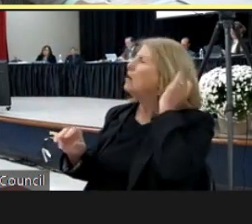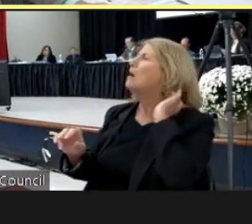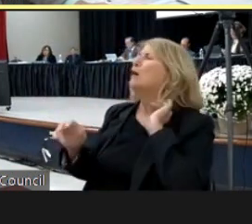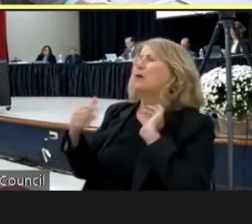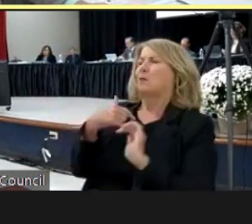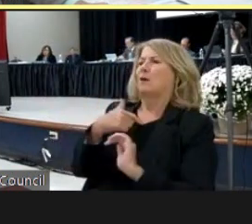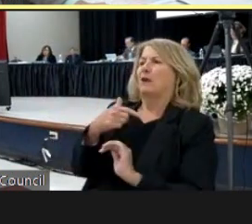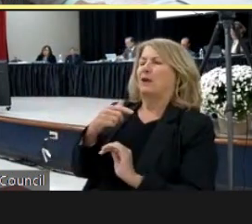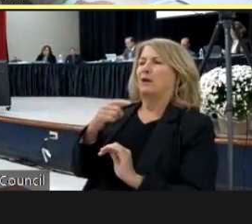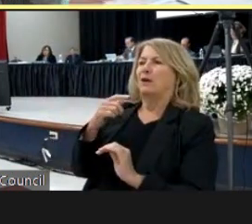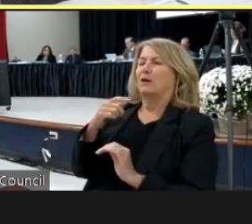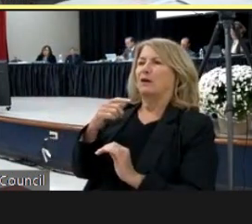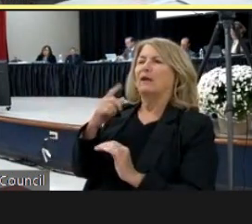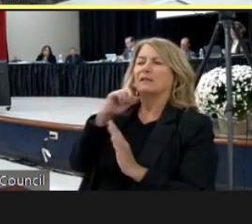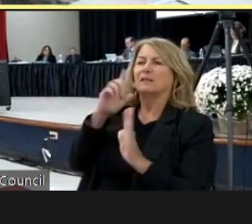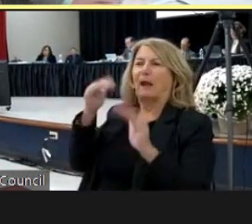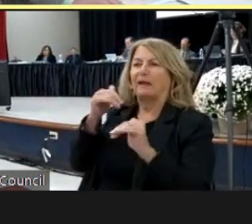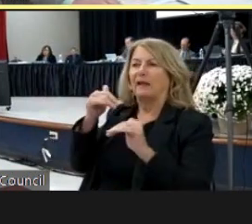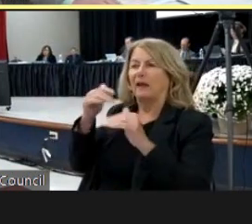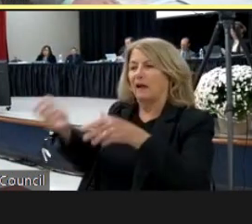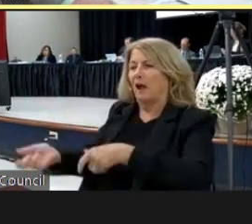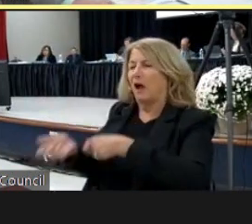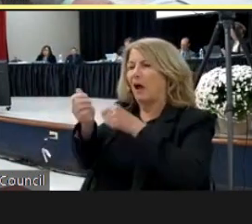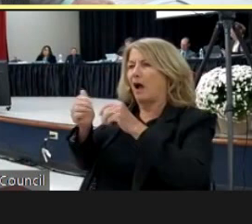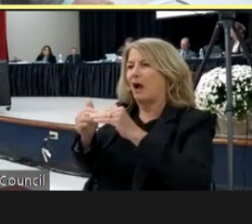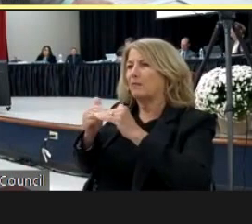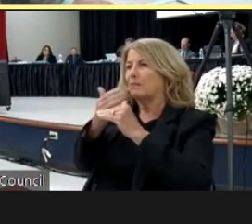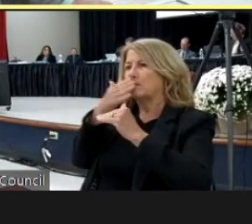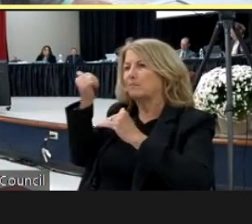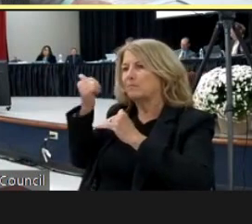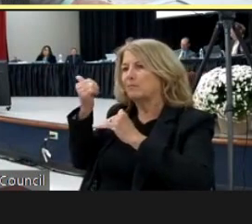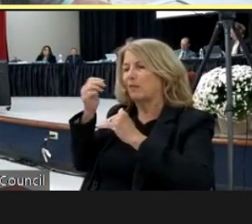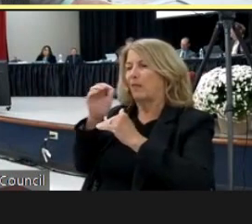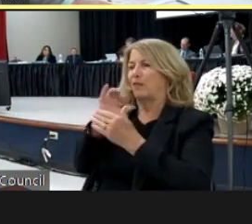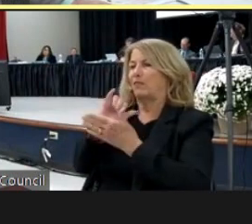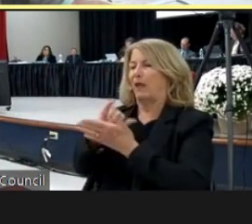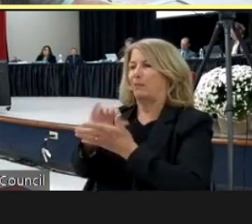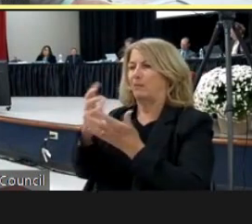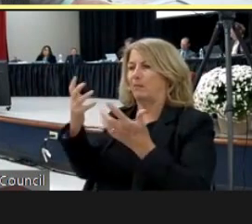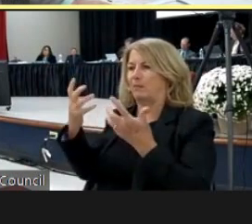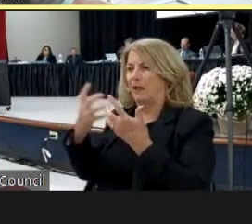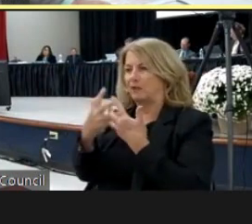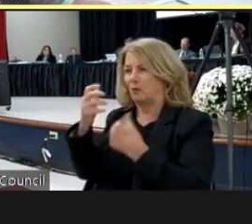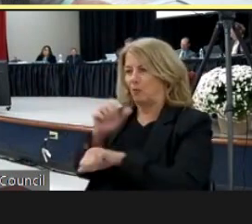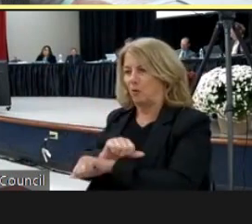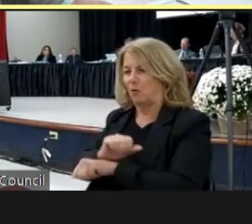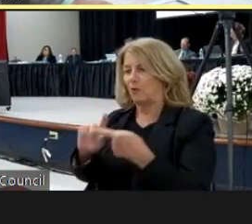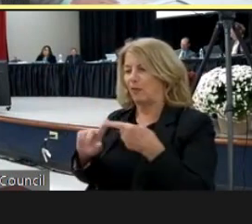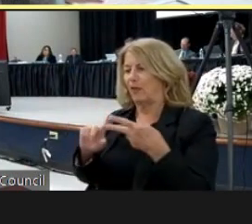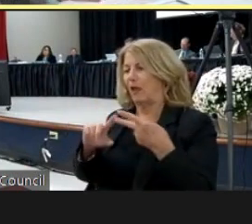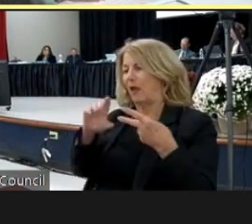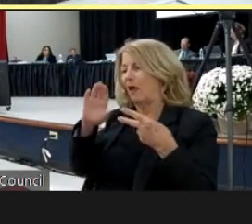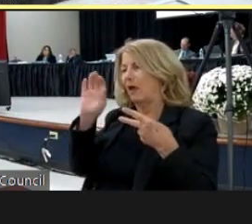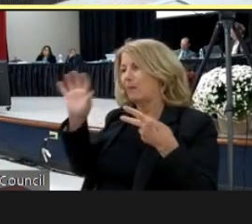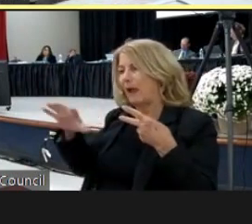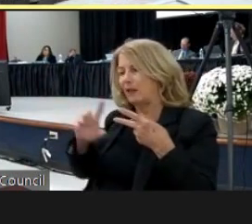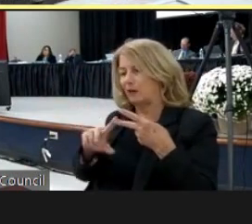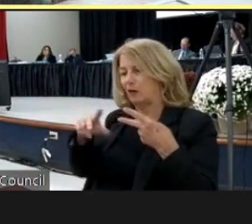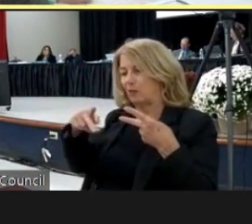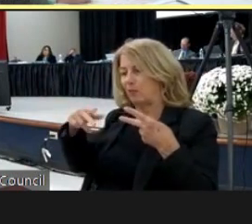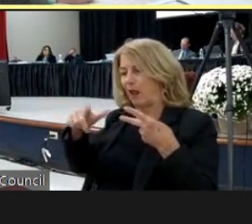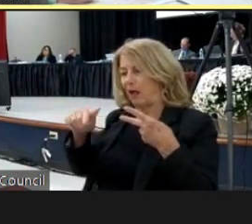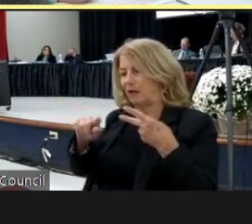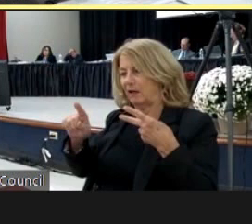boards and those kinds of things that really complement the work that's being done by Baylor Plaza that help to live that as an